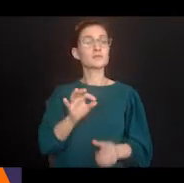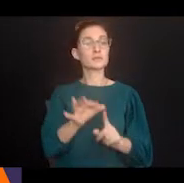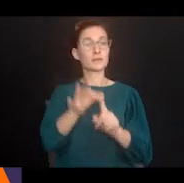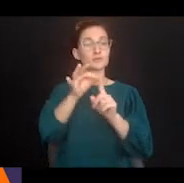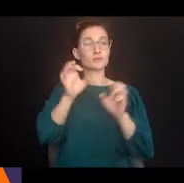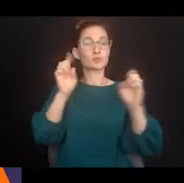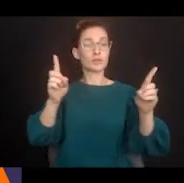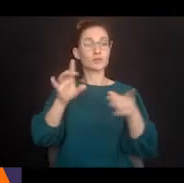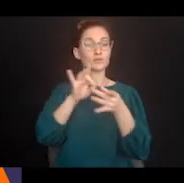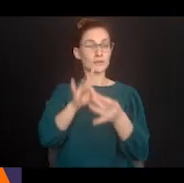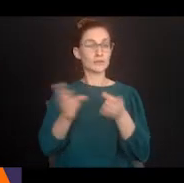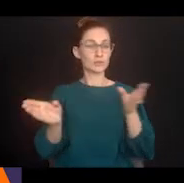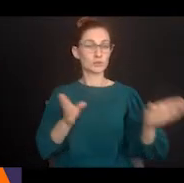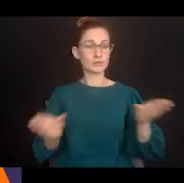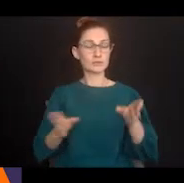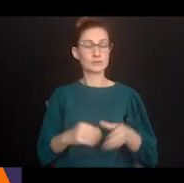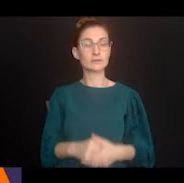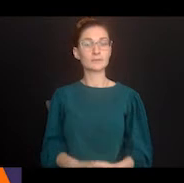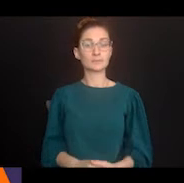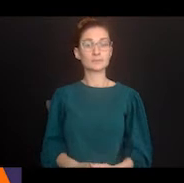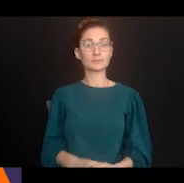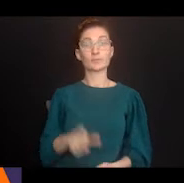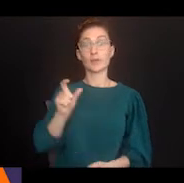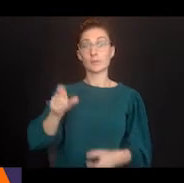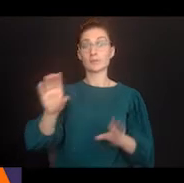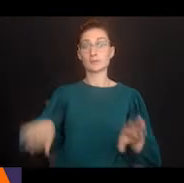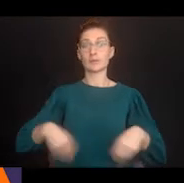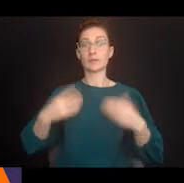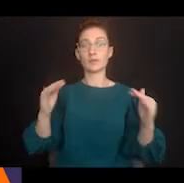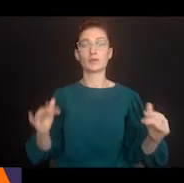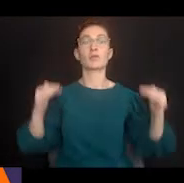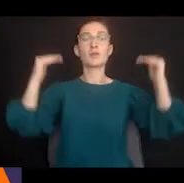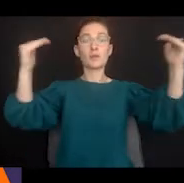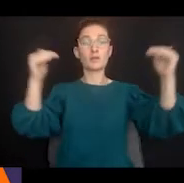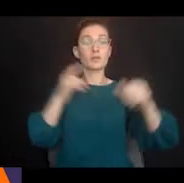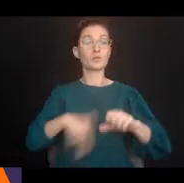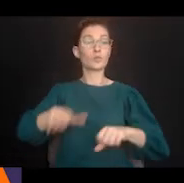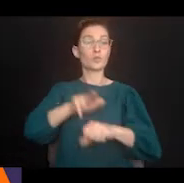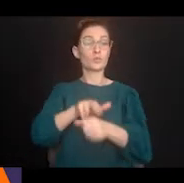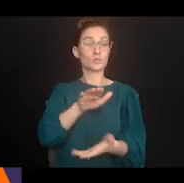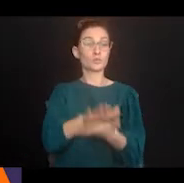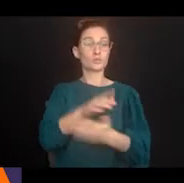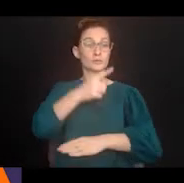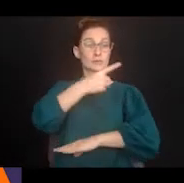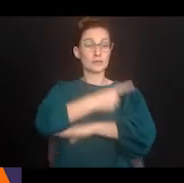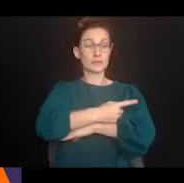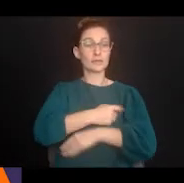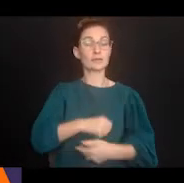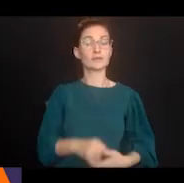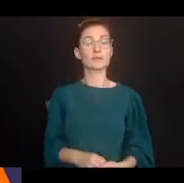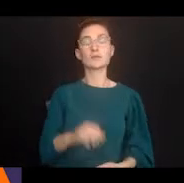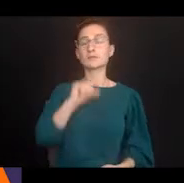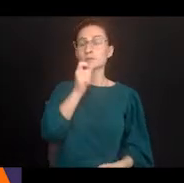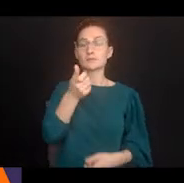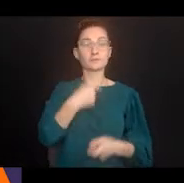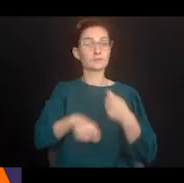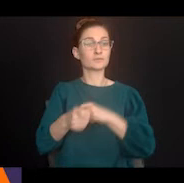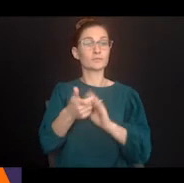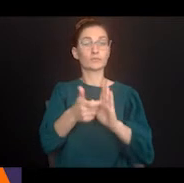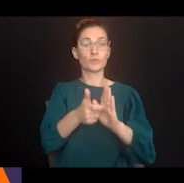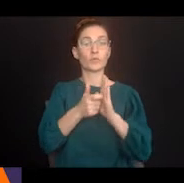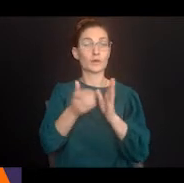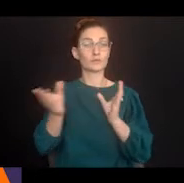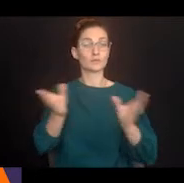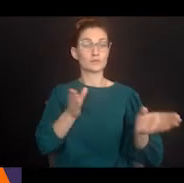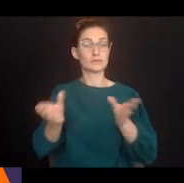special education and related services. It must be given above and beyond the normal school day. It does not replace